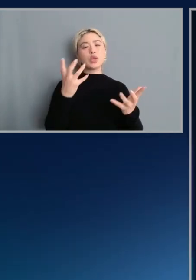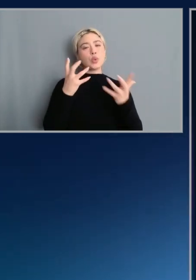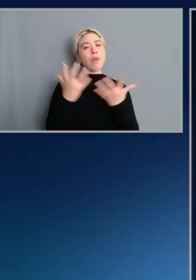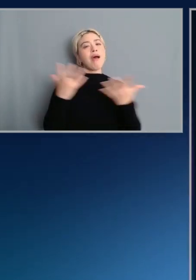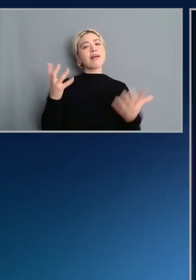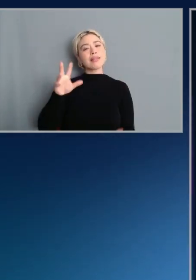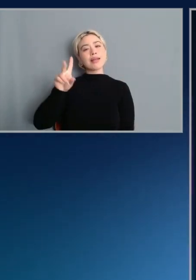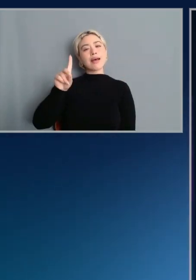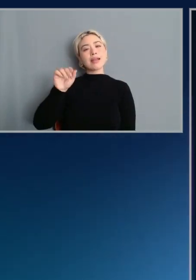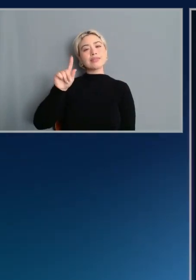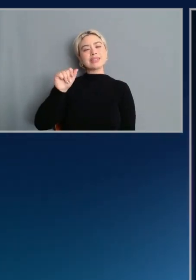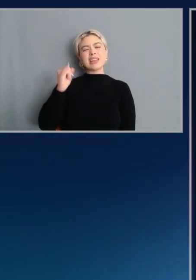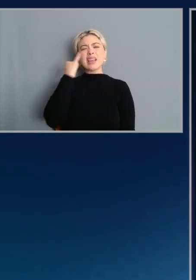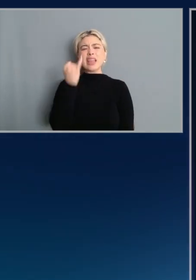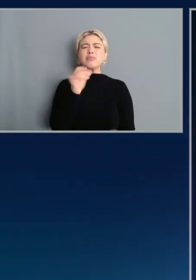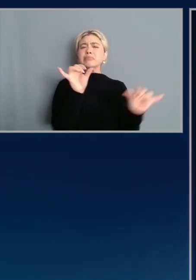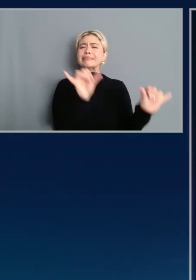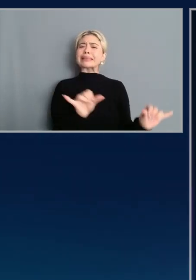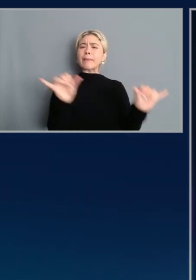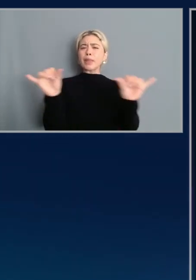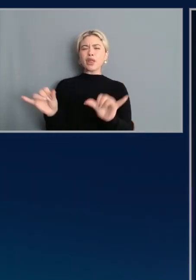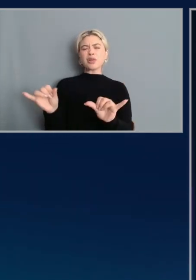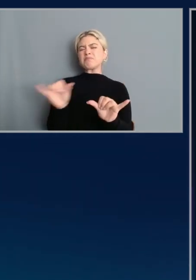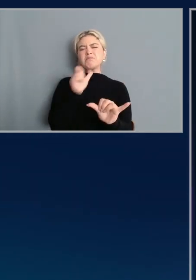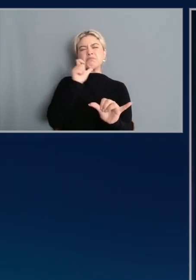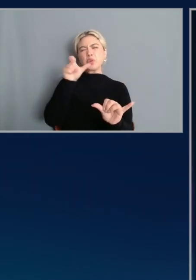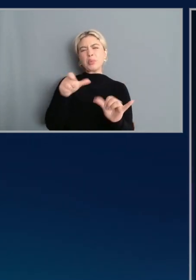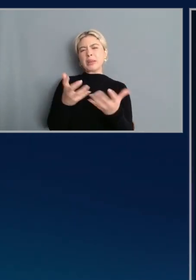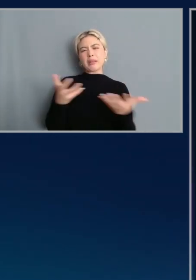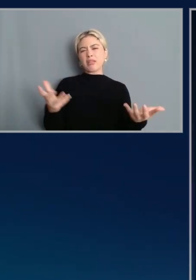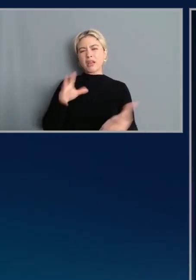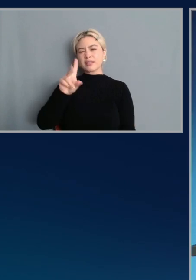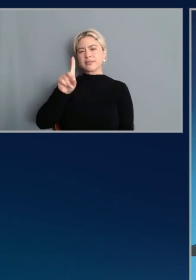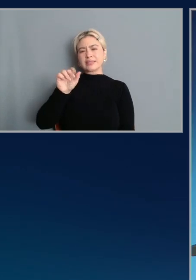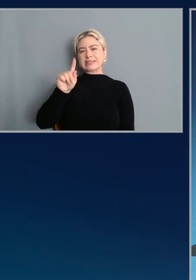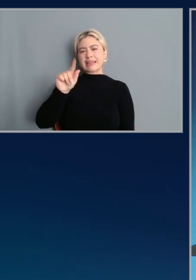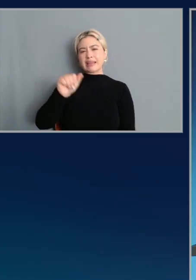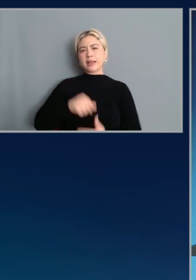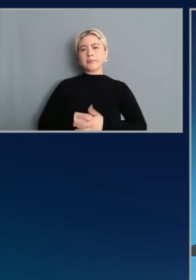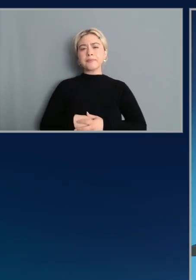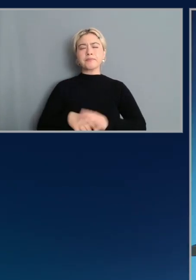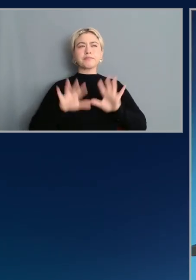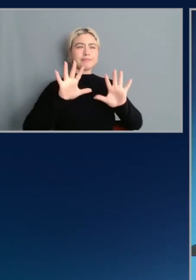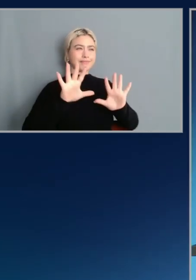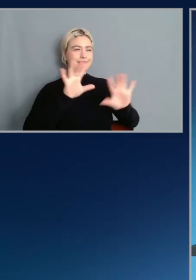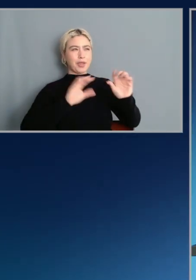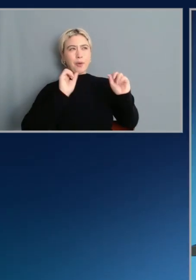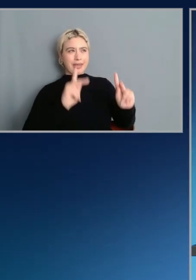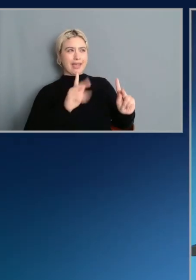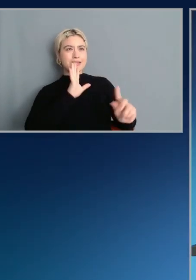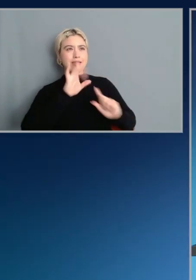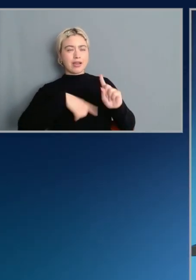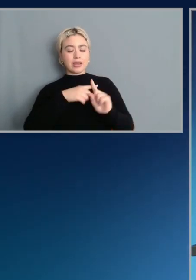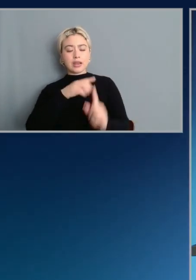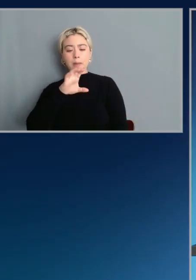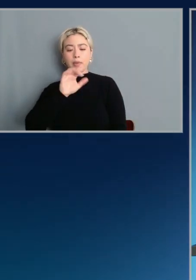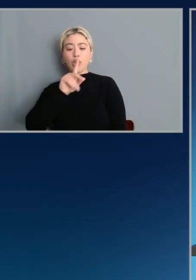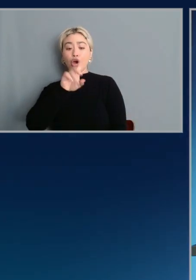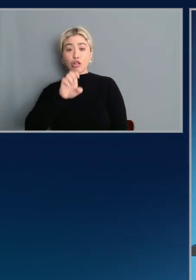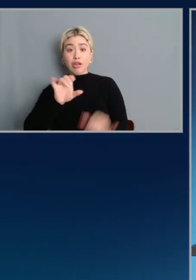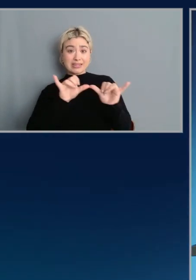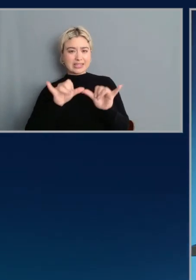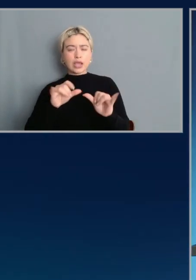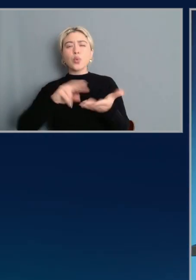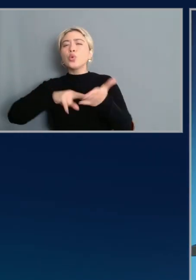Okay. If they're pretty similar, you don't need that much. But okay, so what? Okay, we're talking about the cloud scale here. So when you say not a lot of